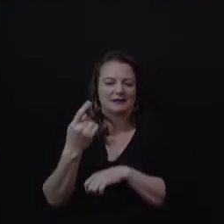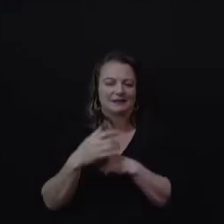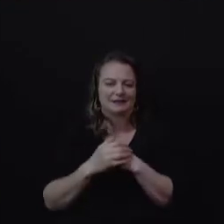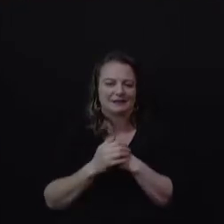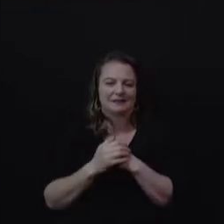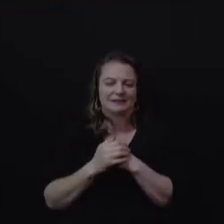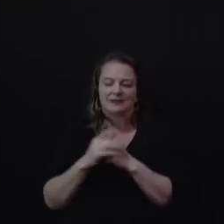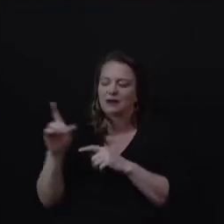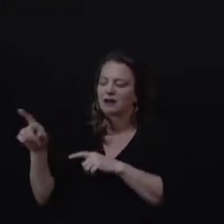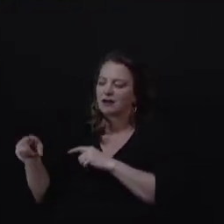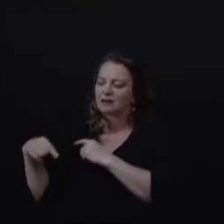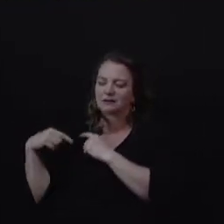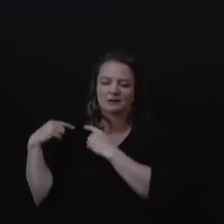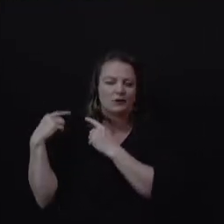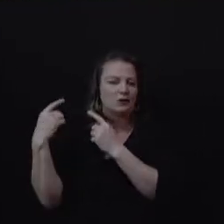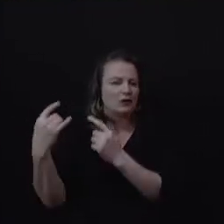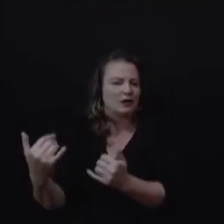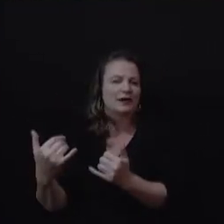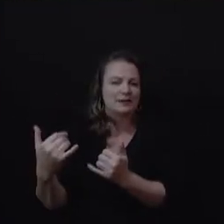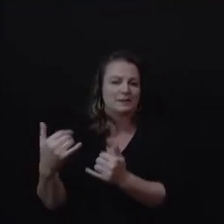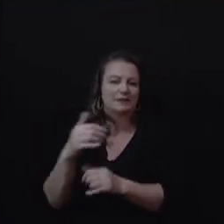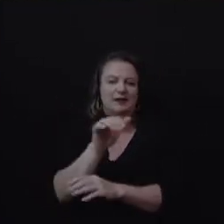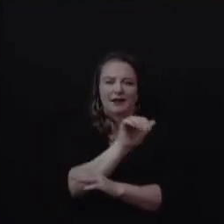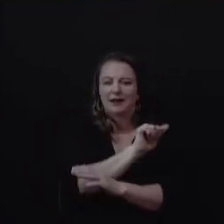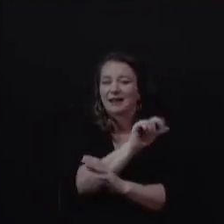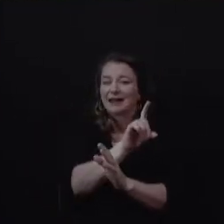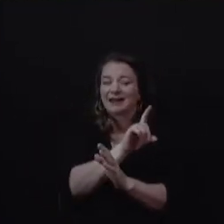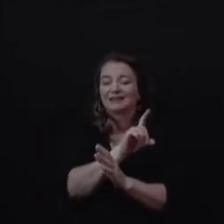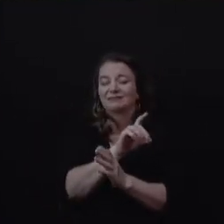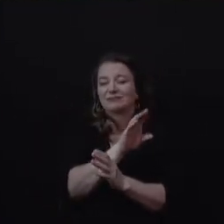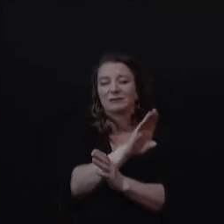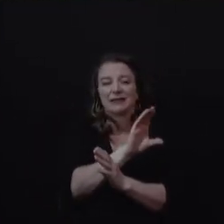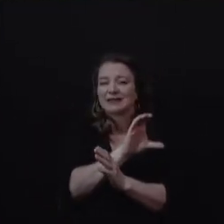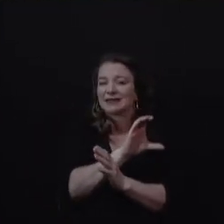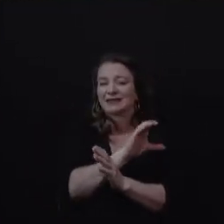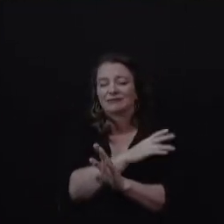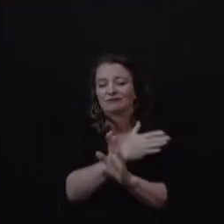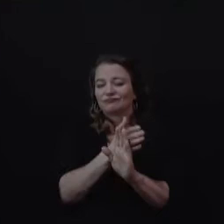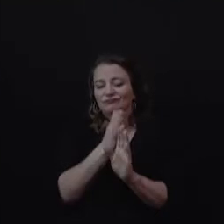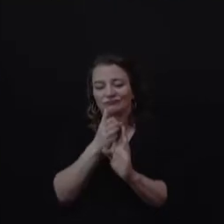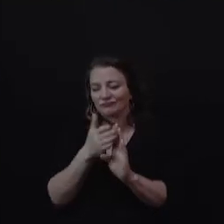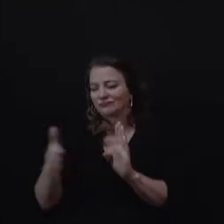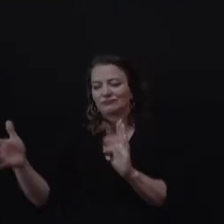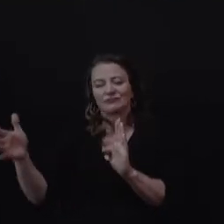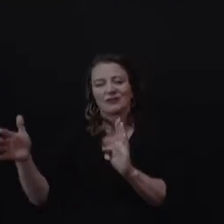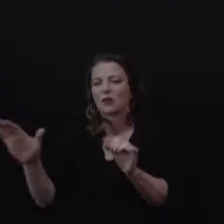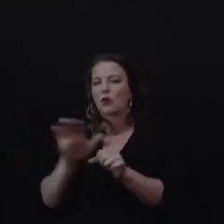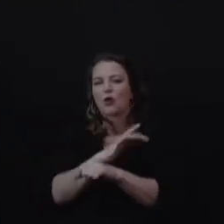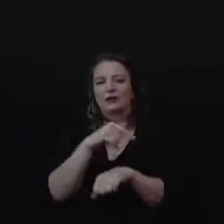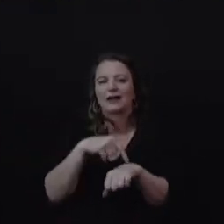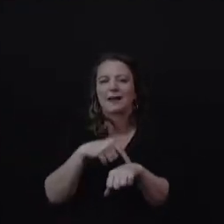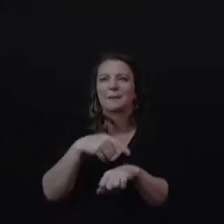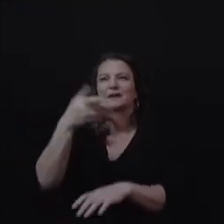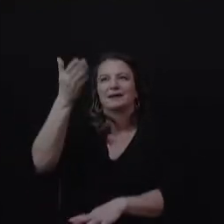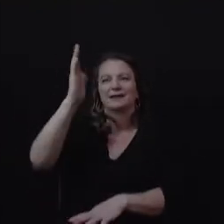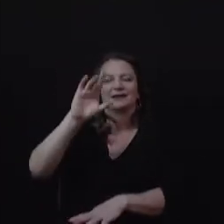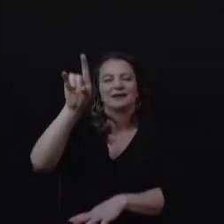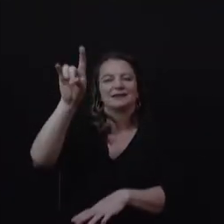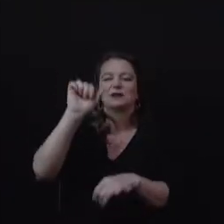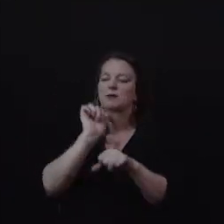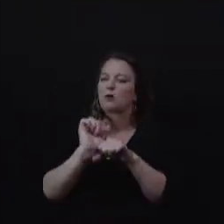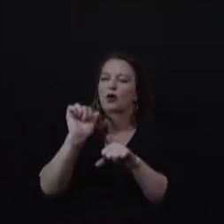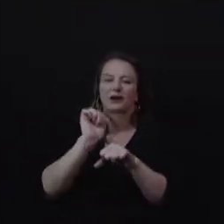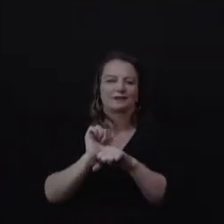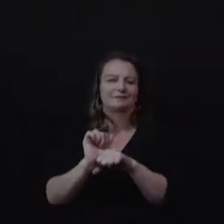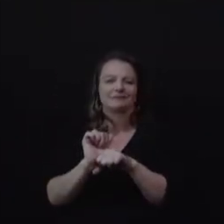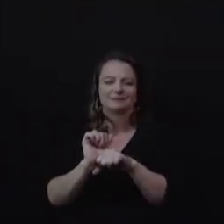This whole time, AD and BC, this whole time, God has been working on something.